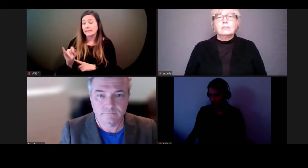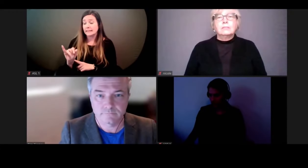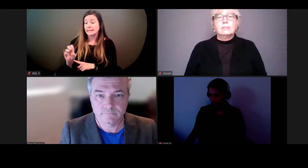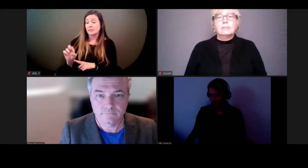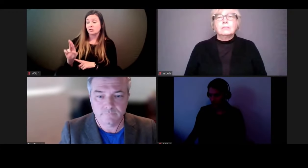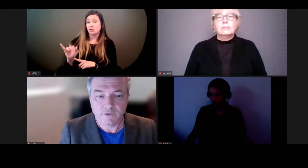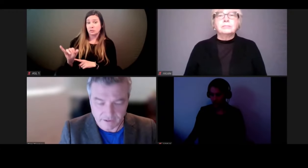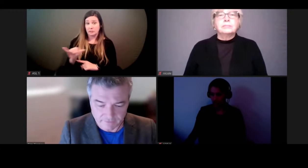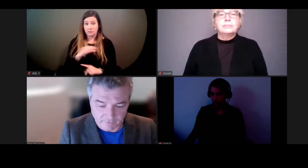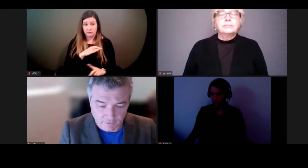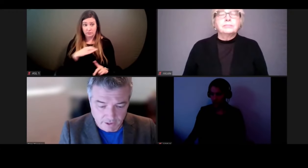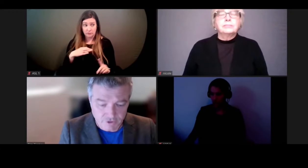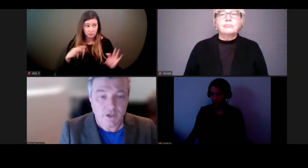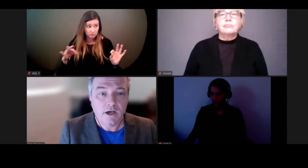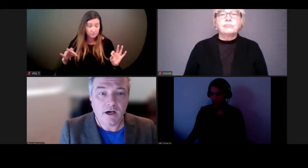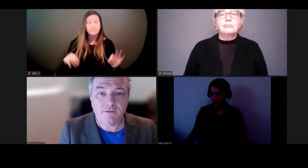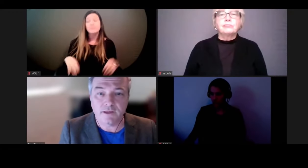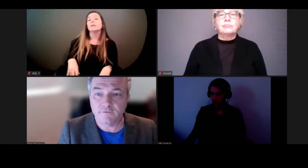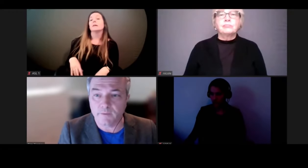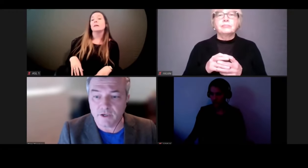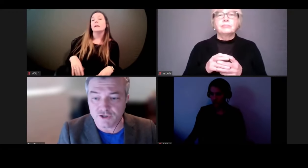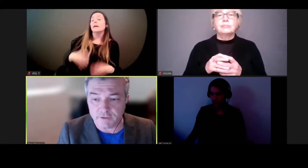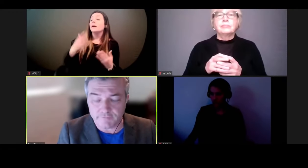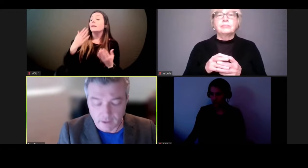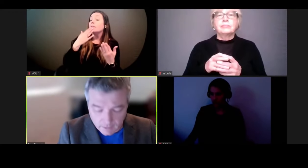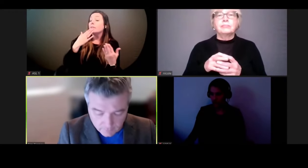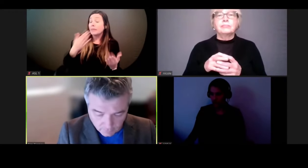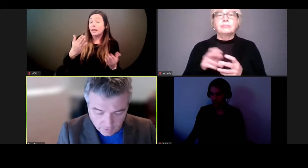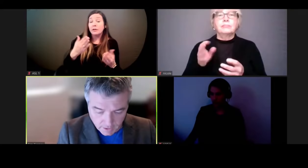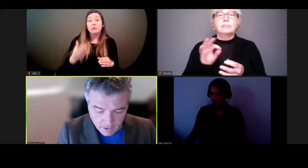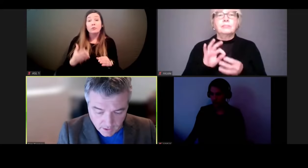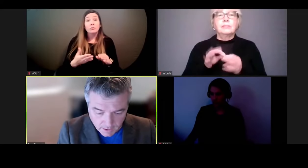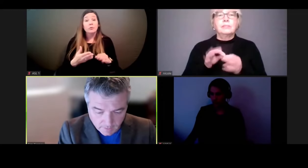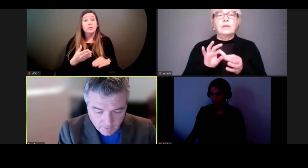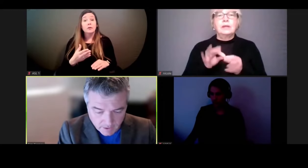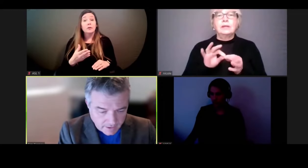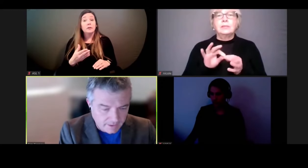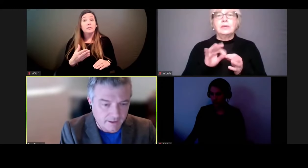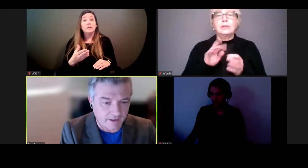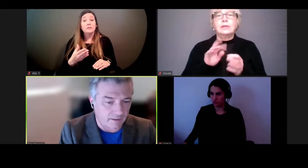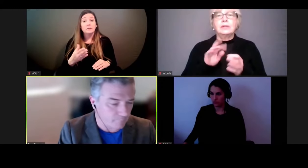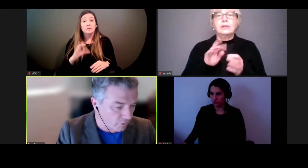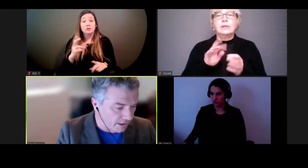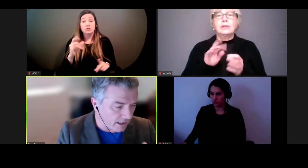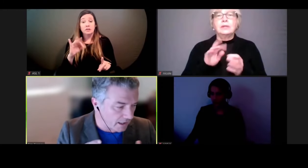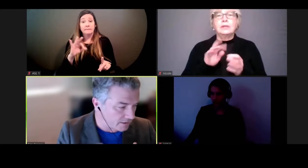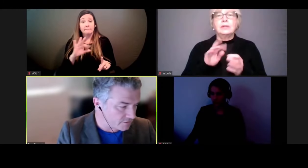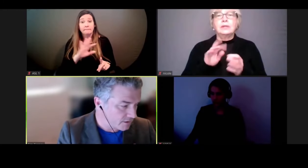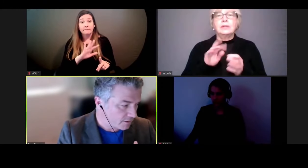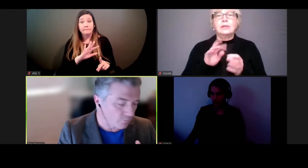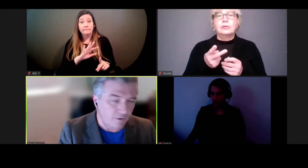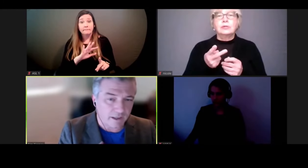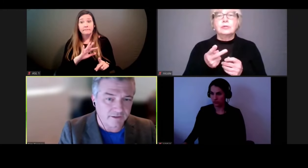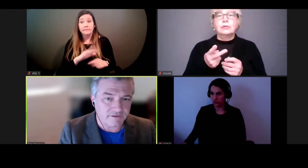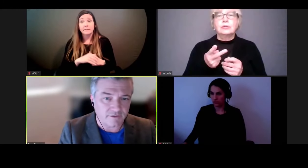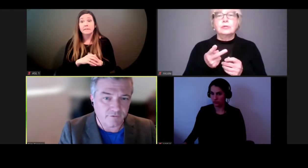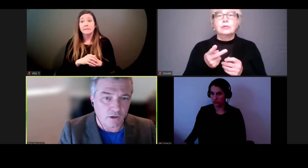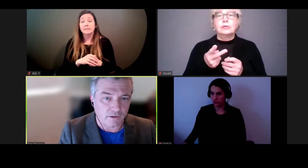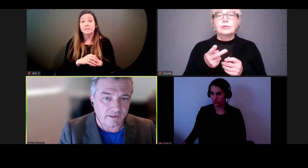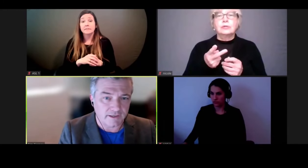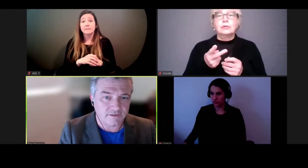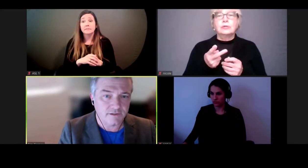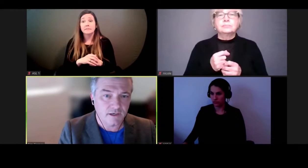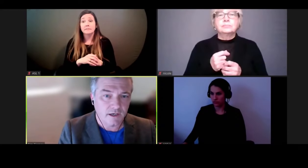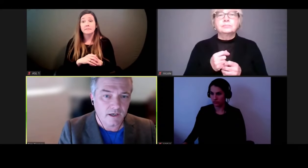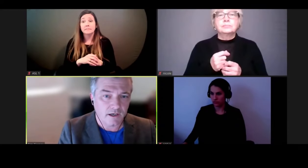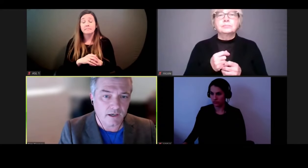Yes, we can. Great. Thank you very much. Thank you very much, Chief. Look, I'm looking at the reluctance of calling